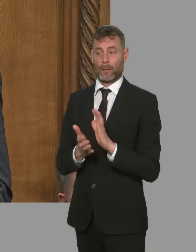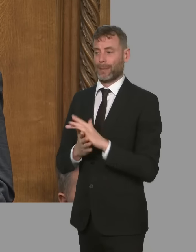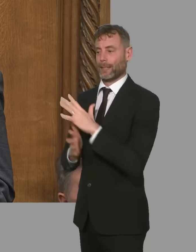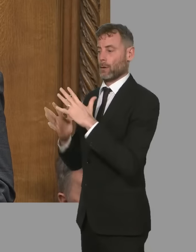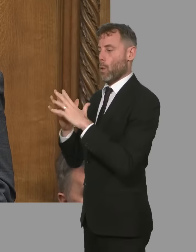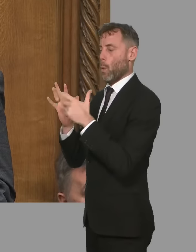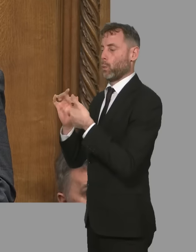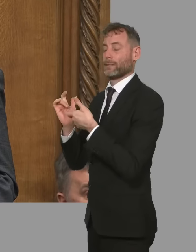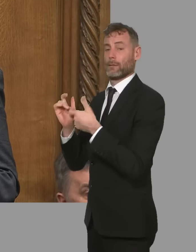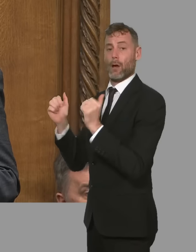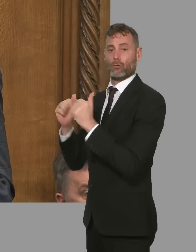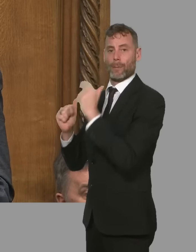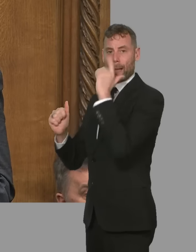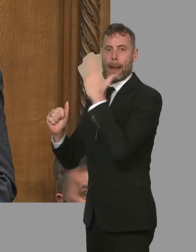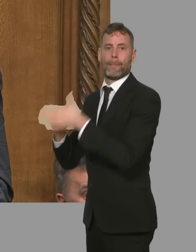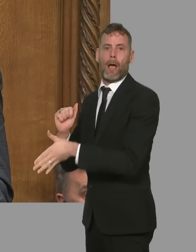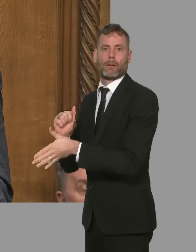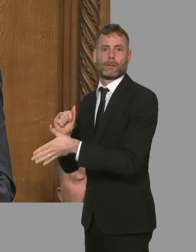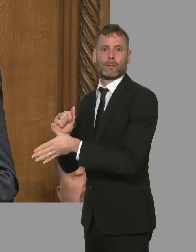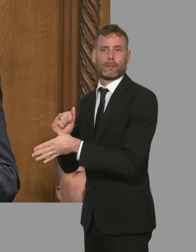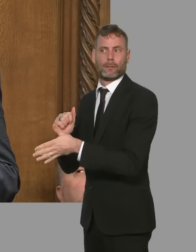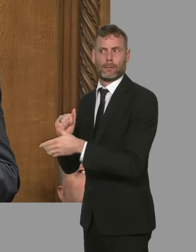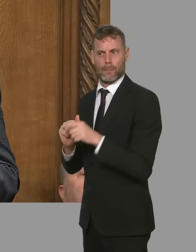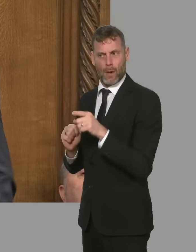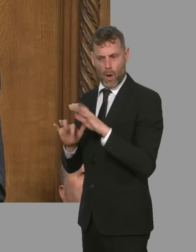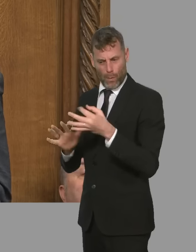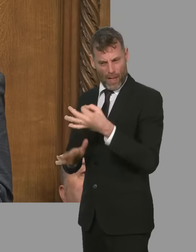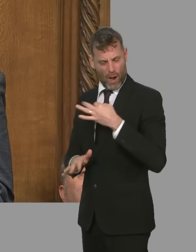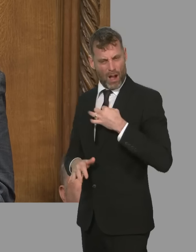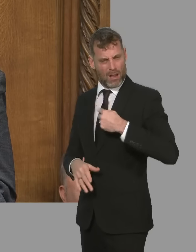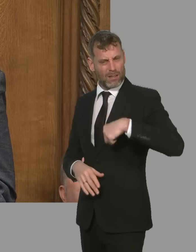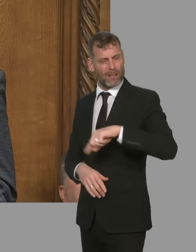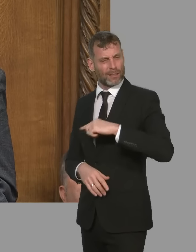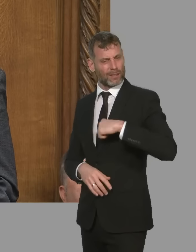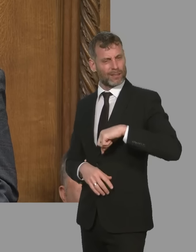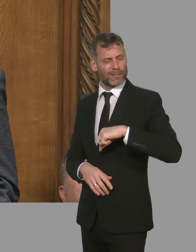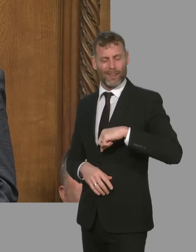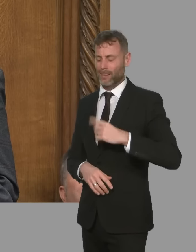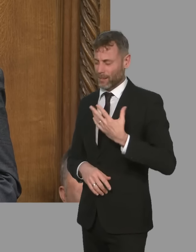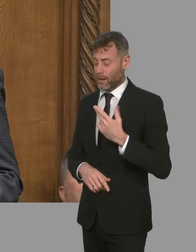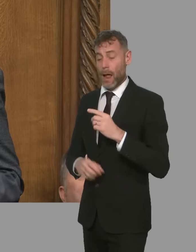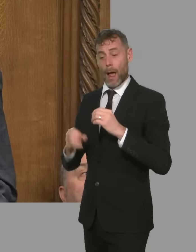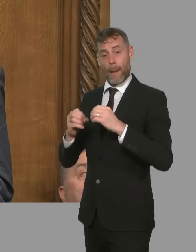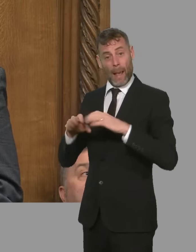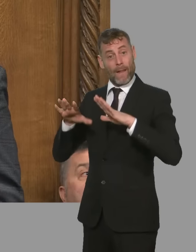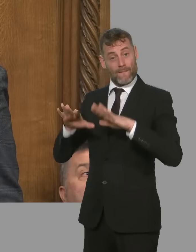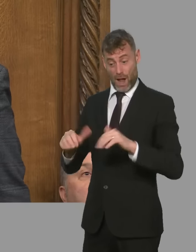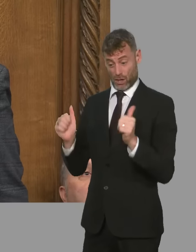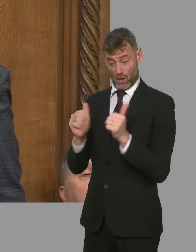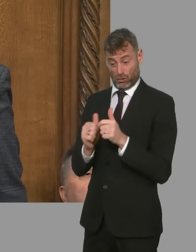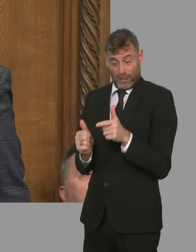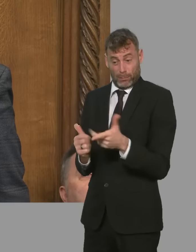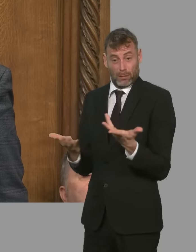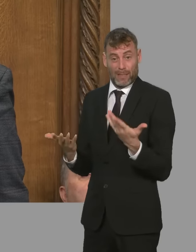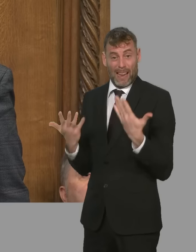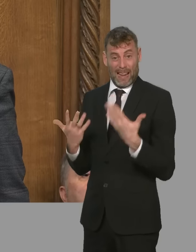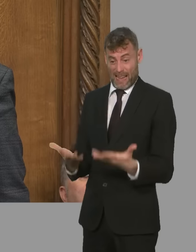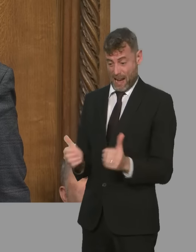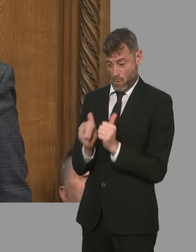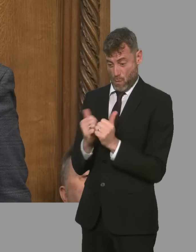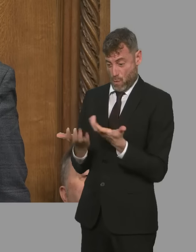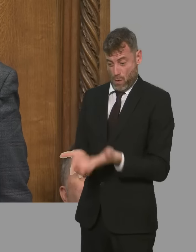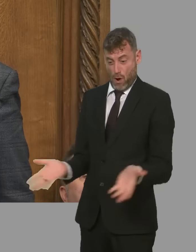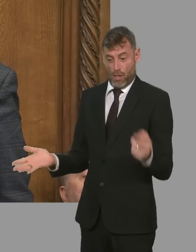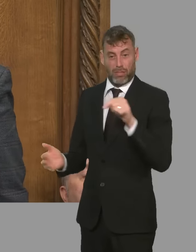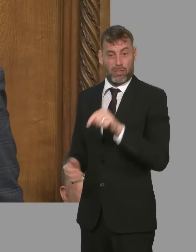should realise that the Belfast Agreement has been hollowed out in order to promote the nationalist